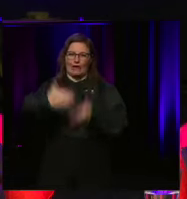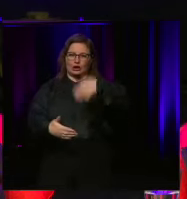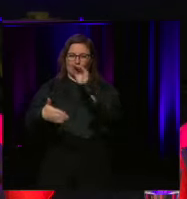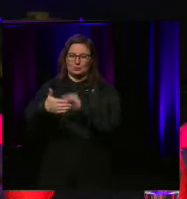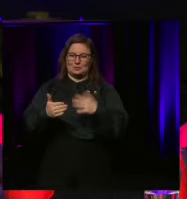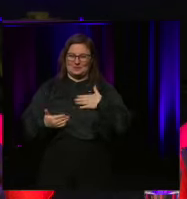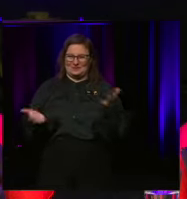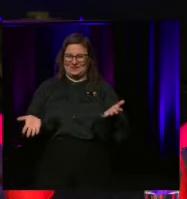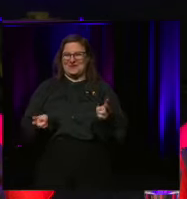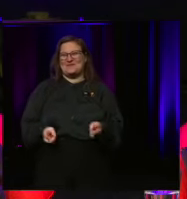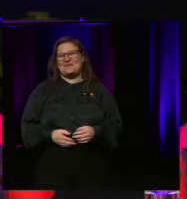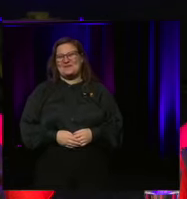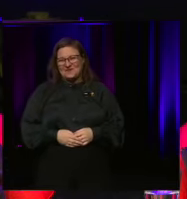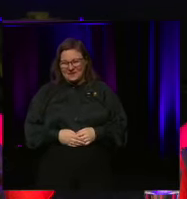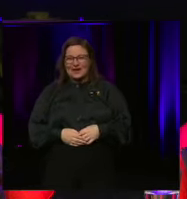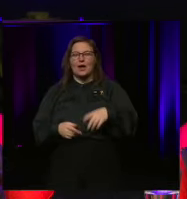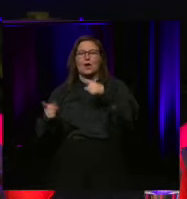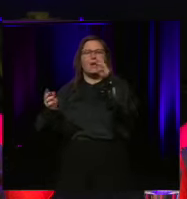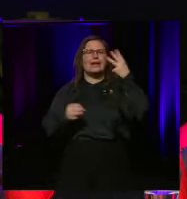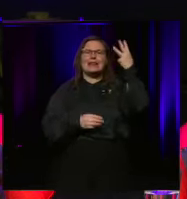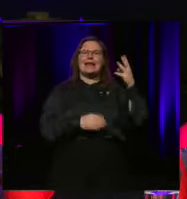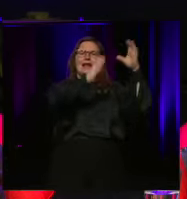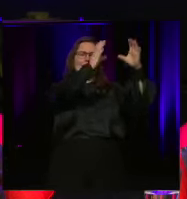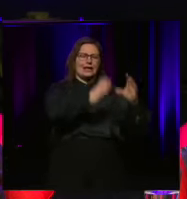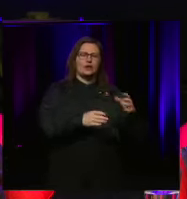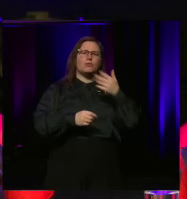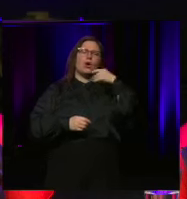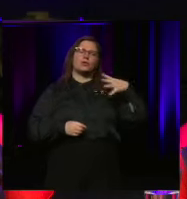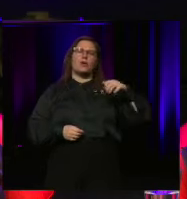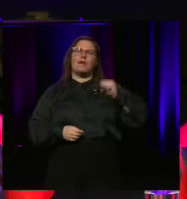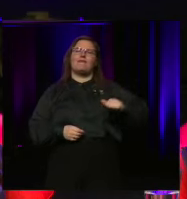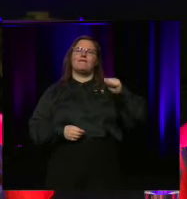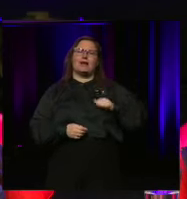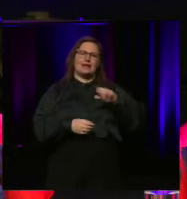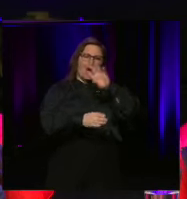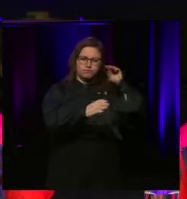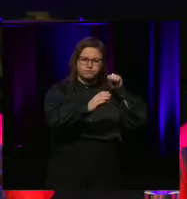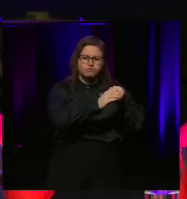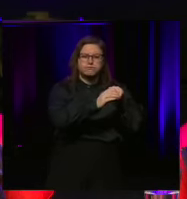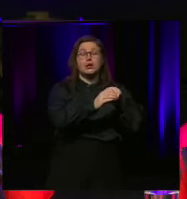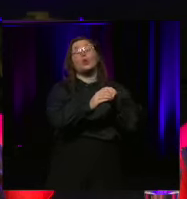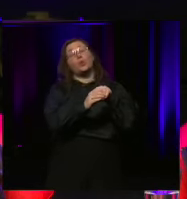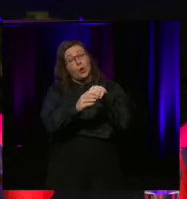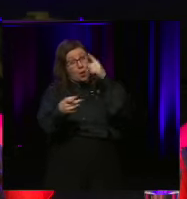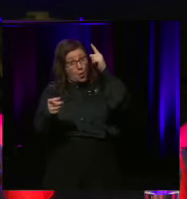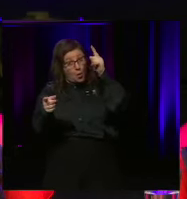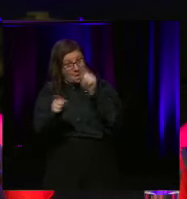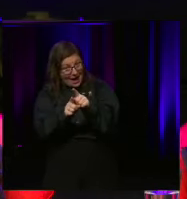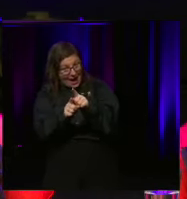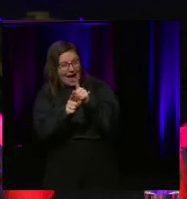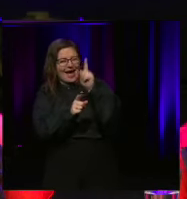you made, or the theme here, is about the implementation. And yes, I also agree with you there, but I also want to